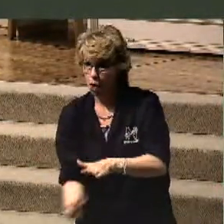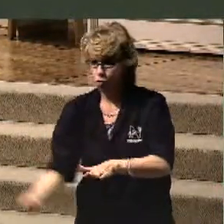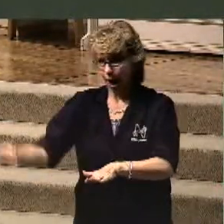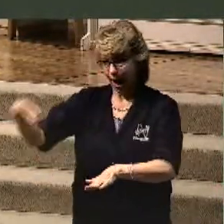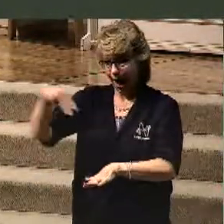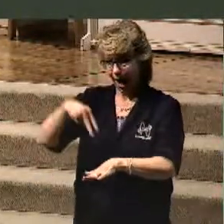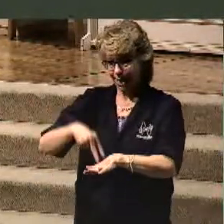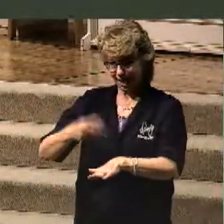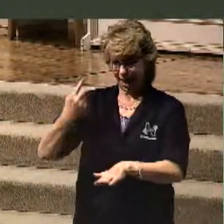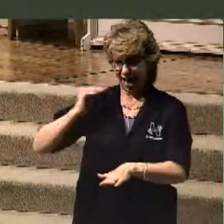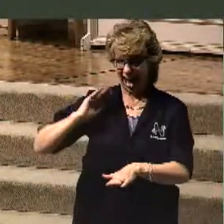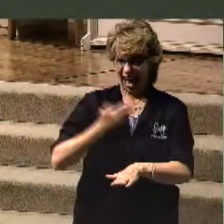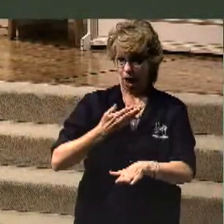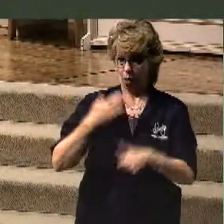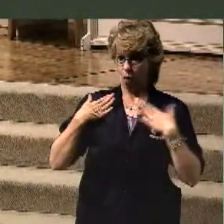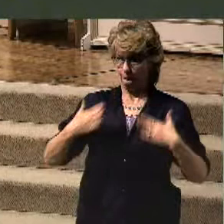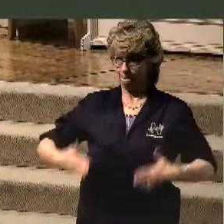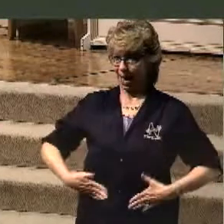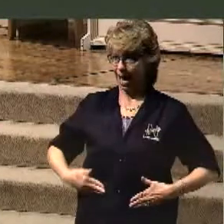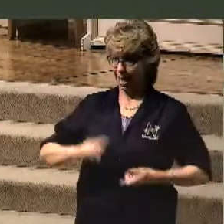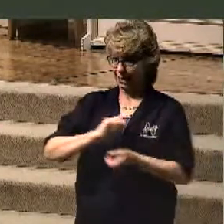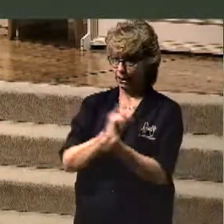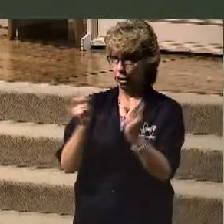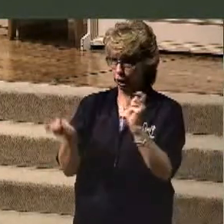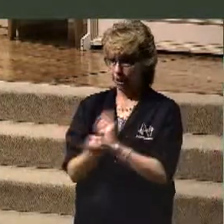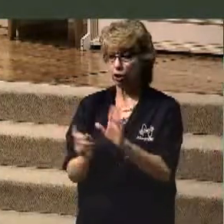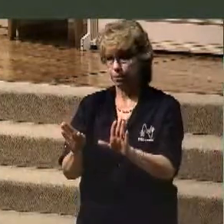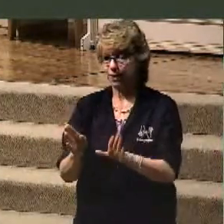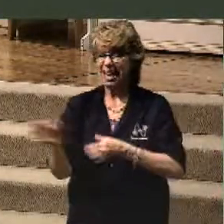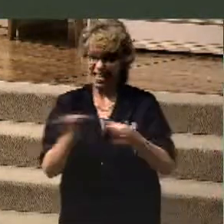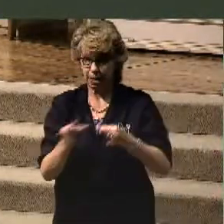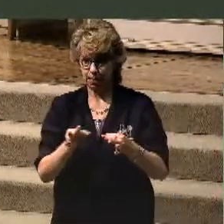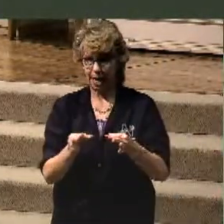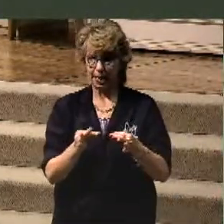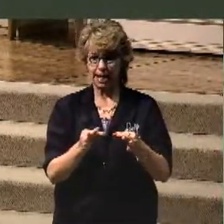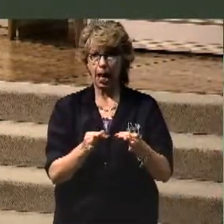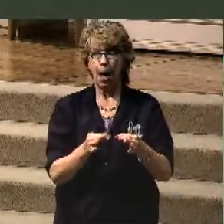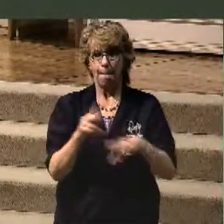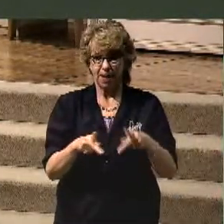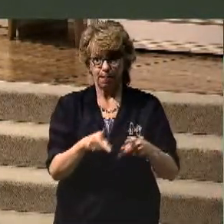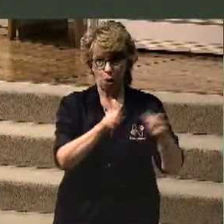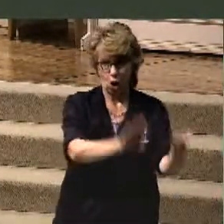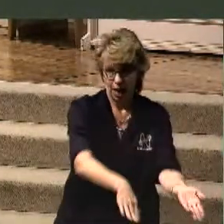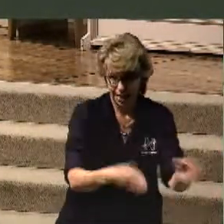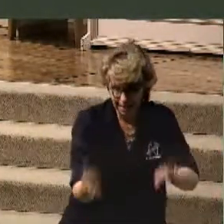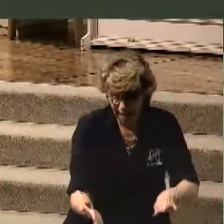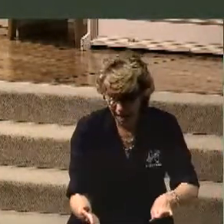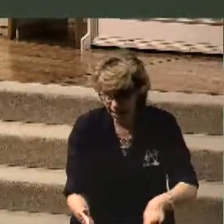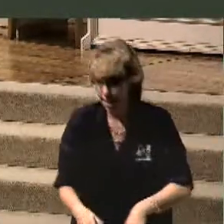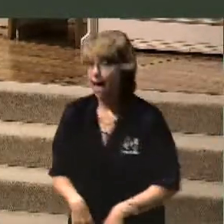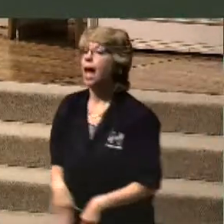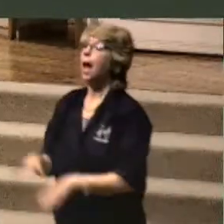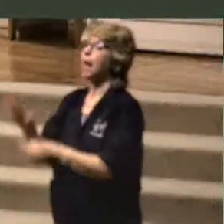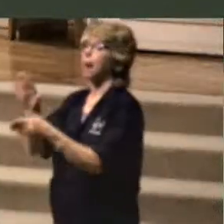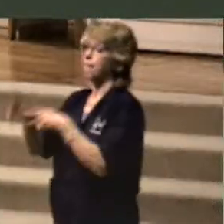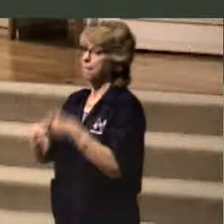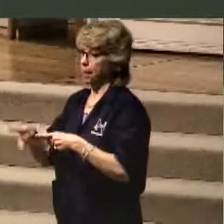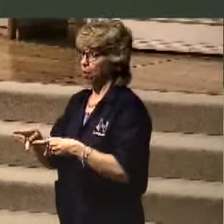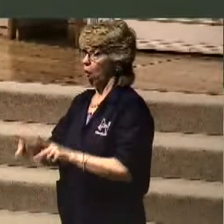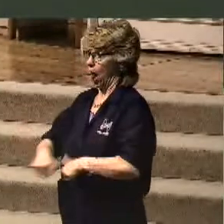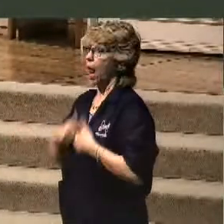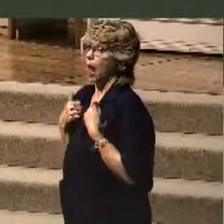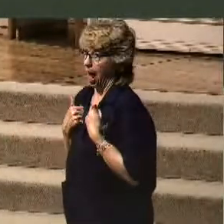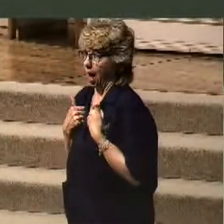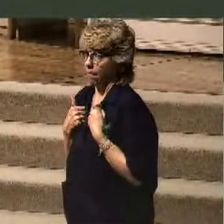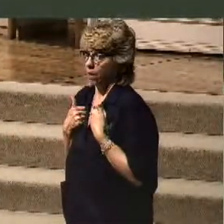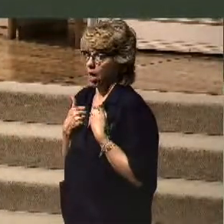be changed." Now he's talking about people that are living, and he's talking about people that are dead. And when he's talking about the